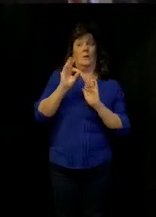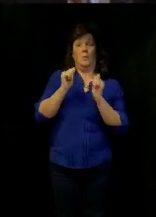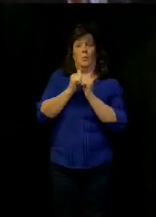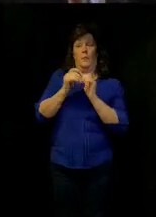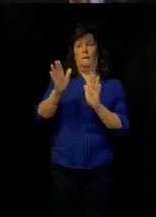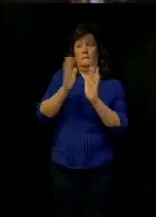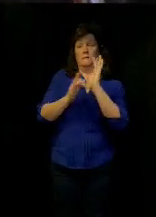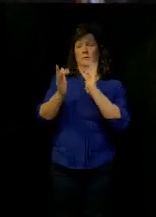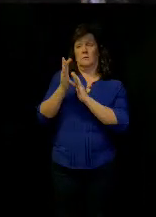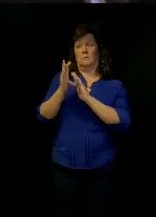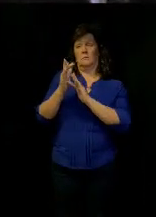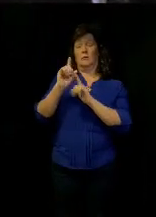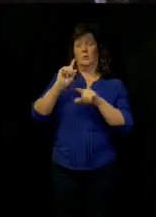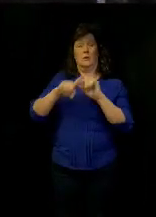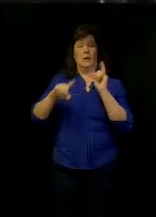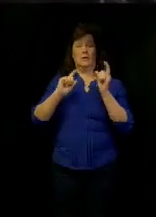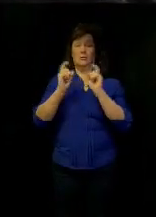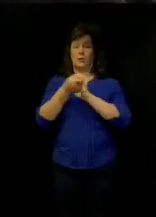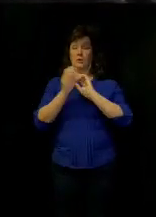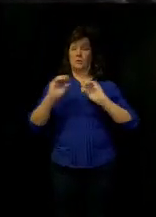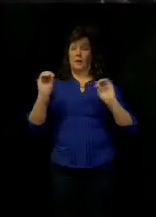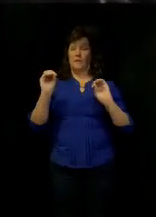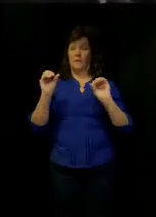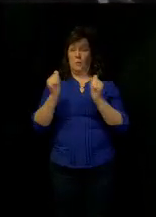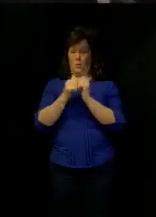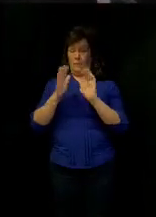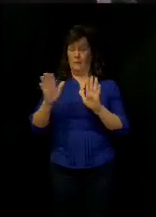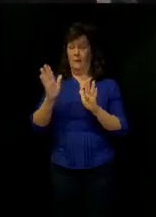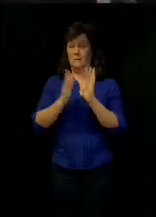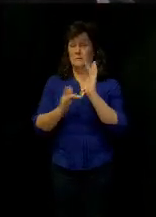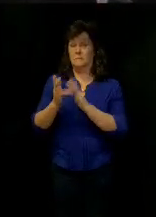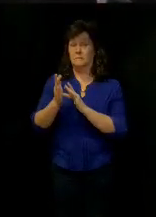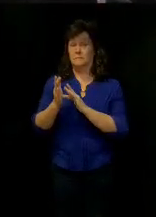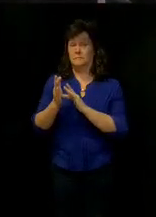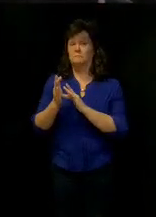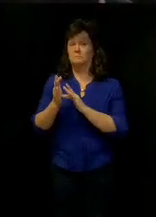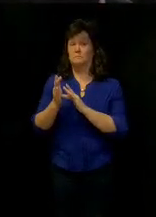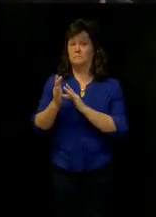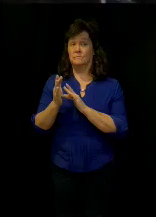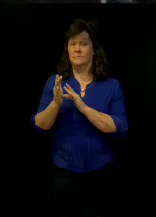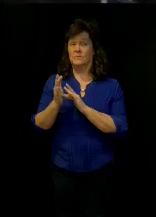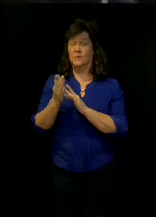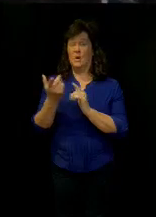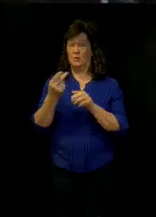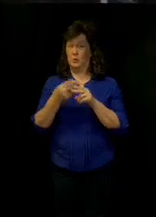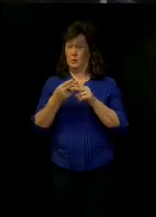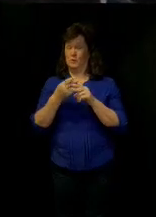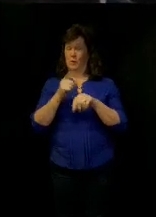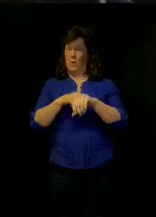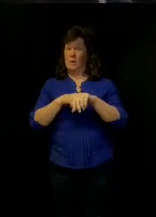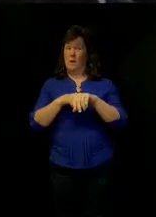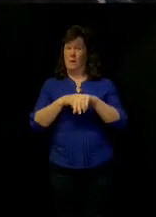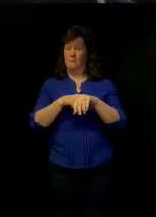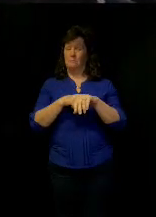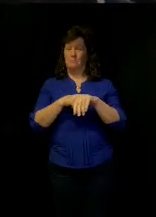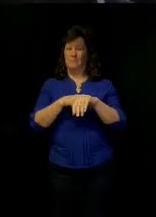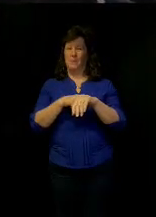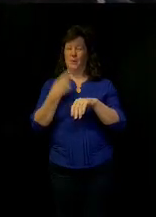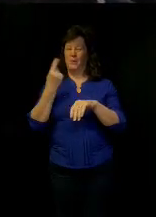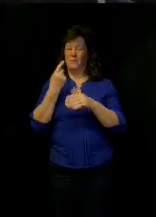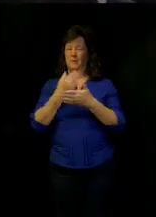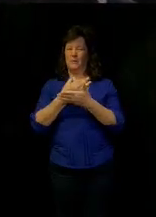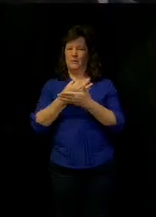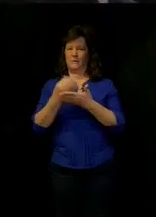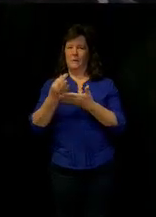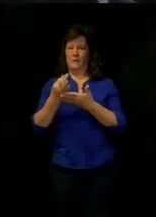can't make changes without Him. Oh, you can make changes on willpower alone for a while, but you'll always revert. So if you say